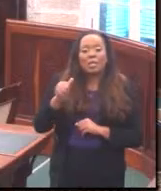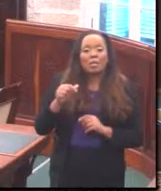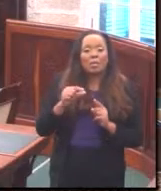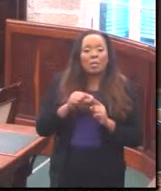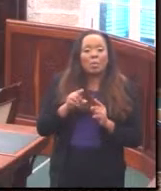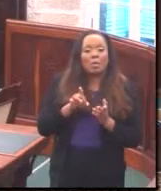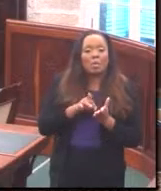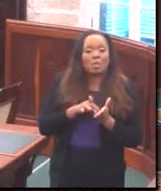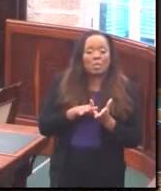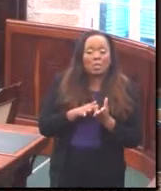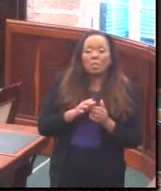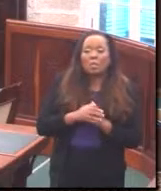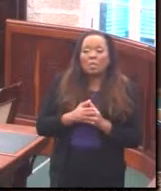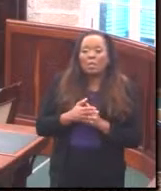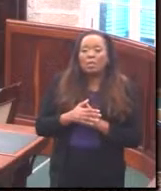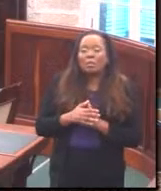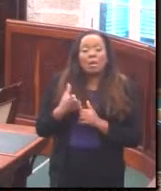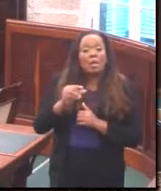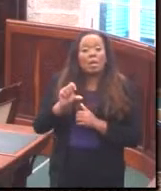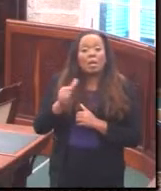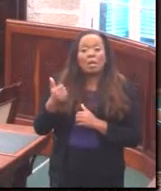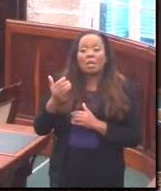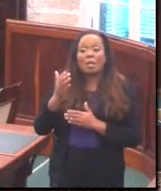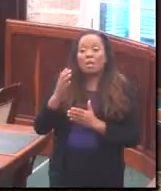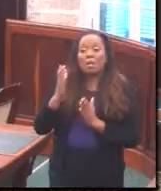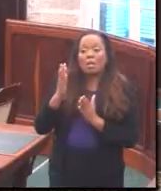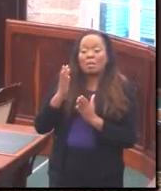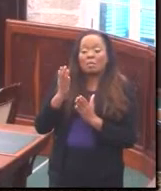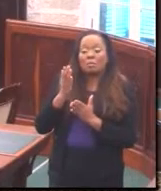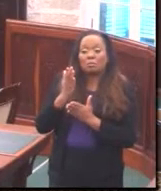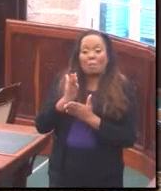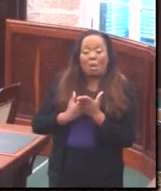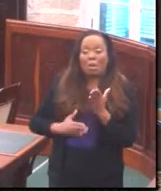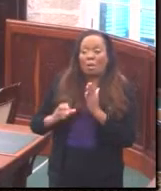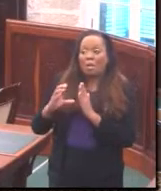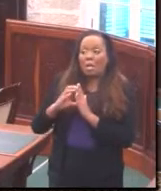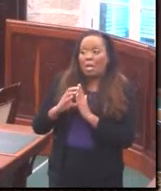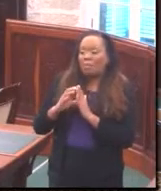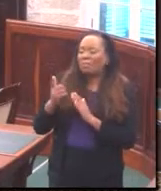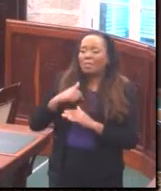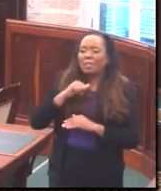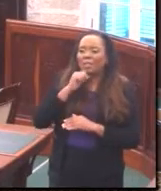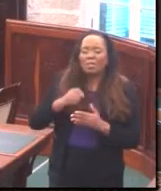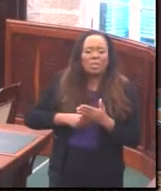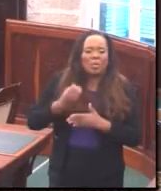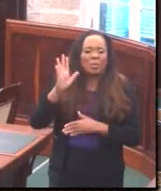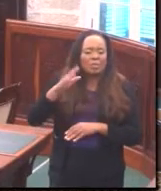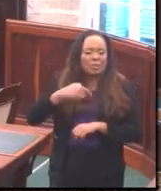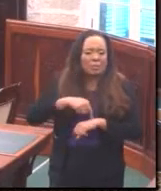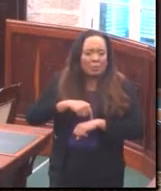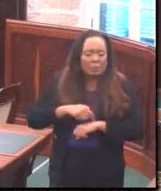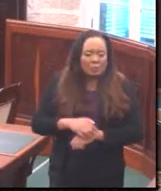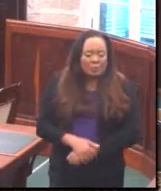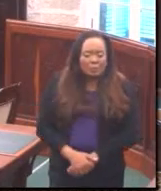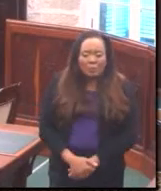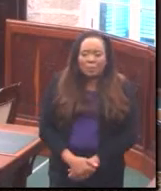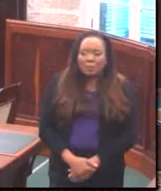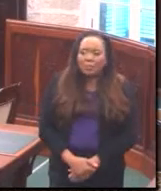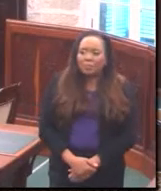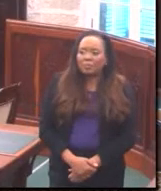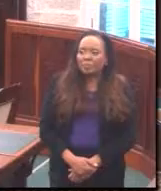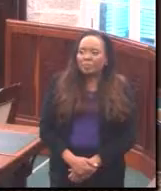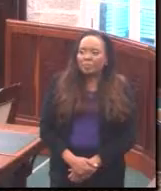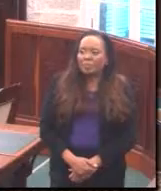the word subsection 5 was substituted, therefore, I'm not going to waste your time on that, sir. That